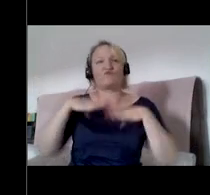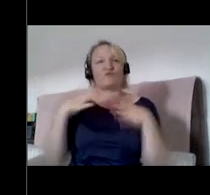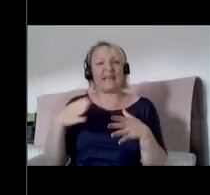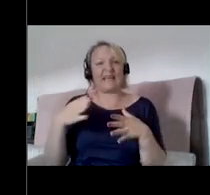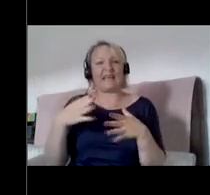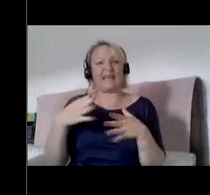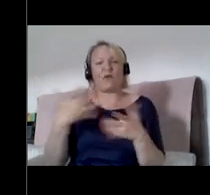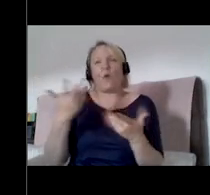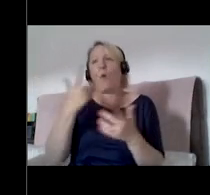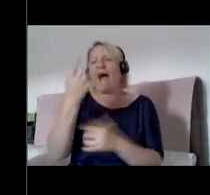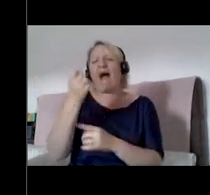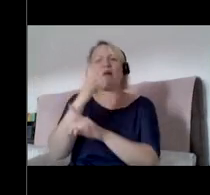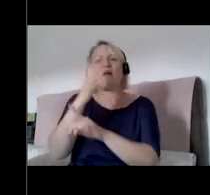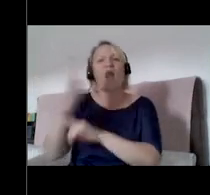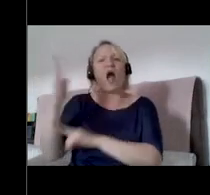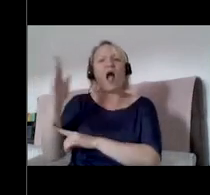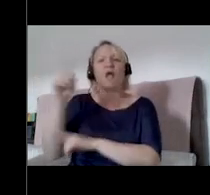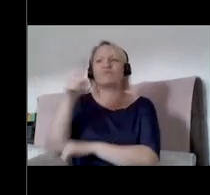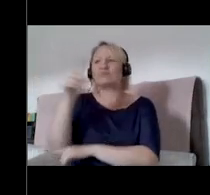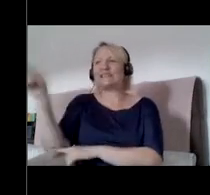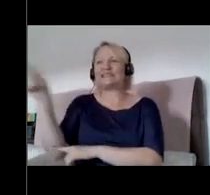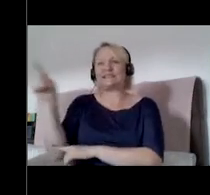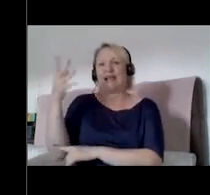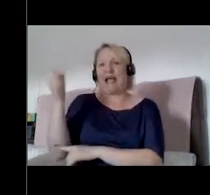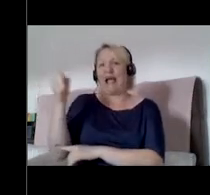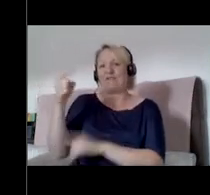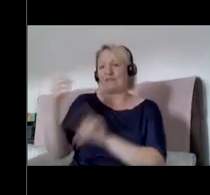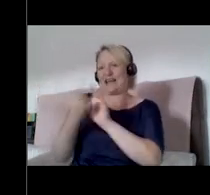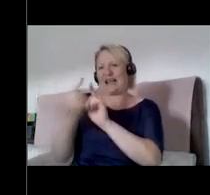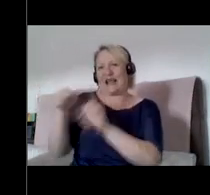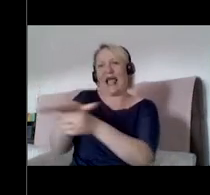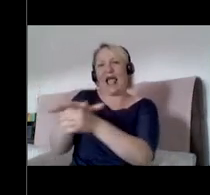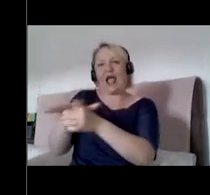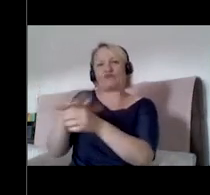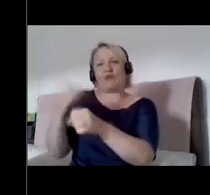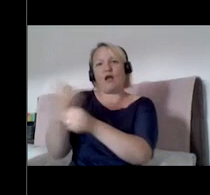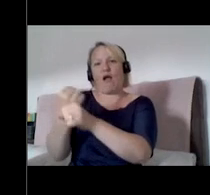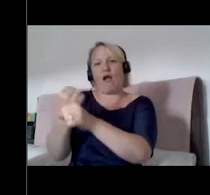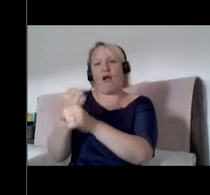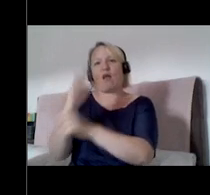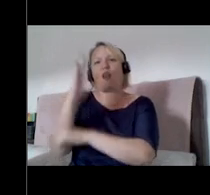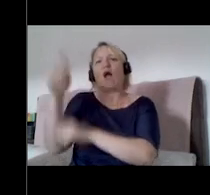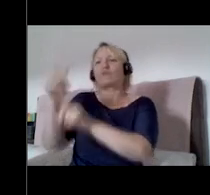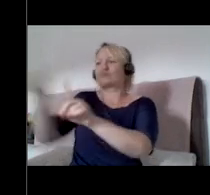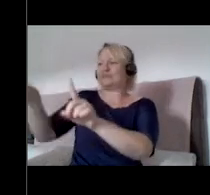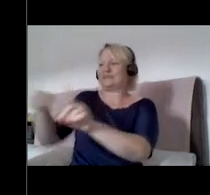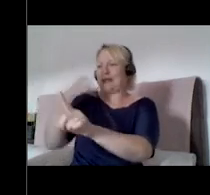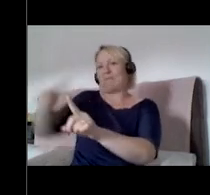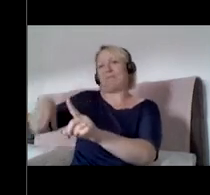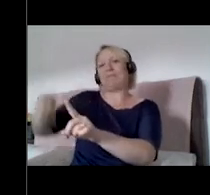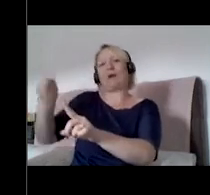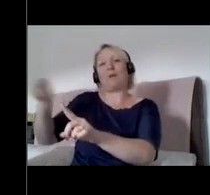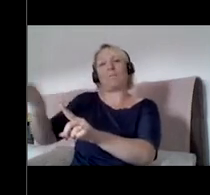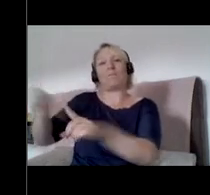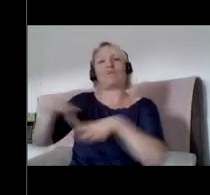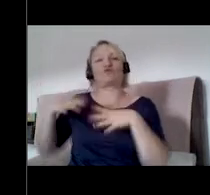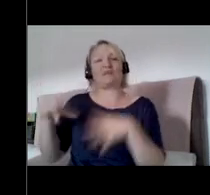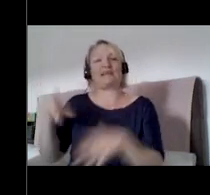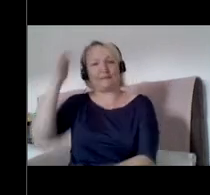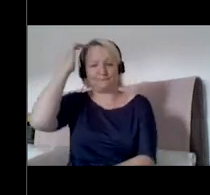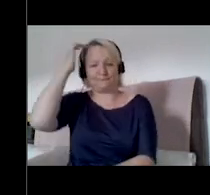and civic centres near the proposed route. We'll cover these again at the end and highlight the different ways you can make sure that you have your